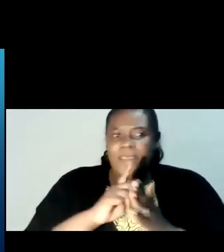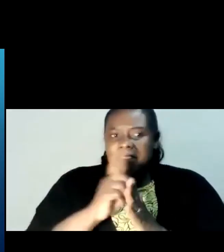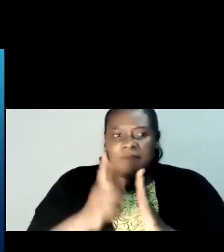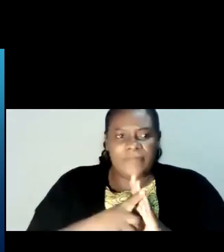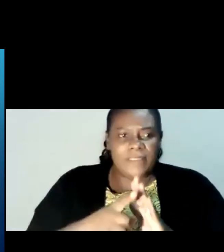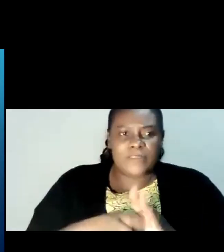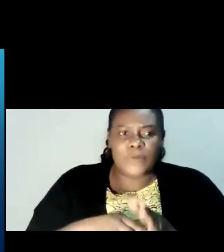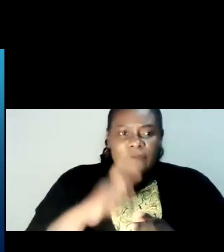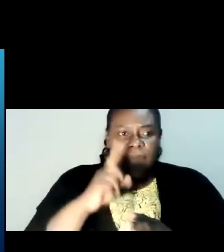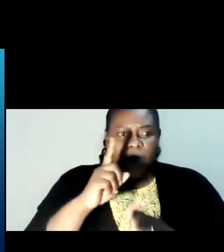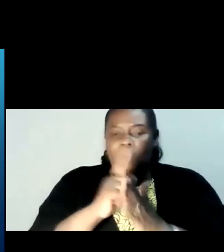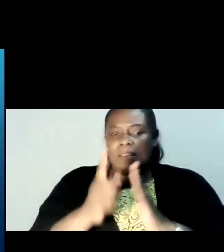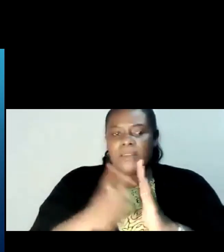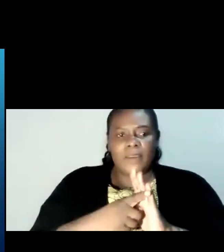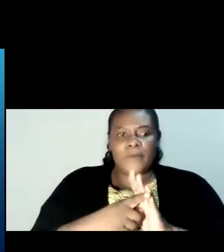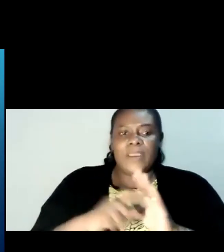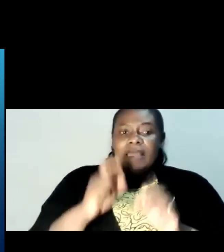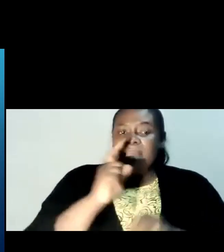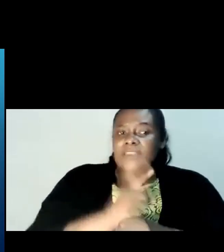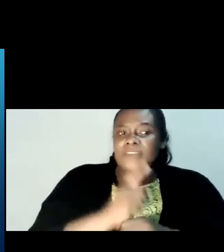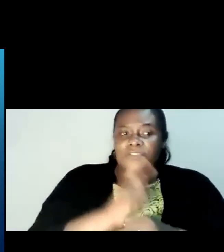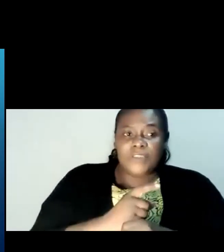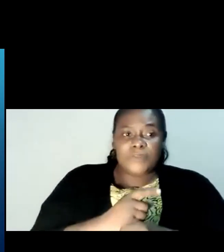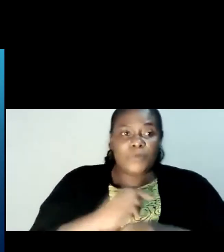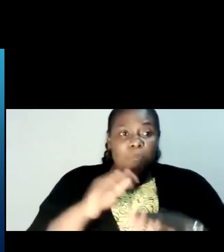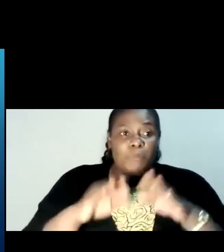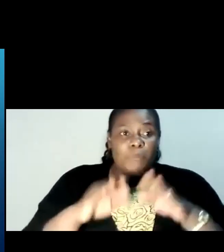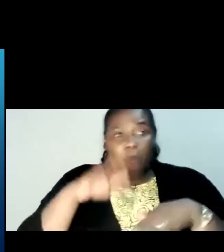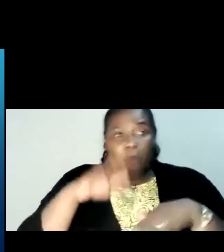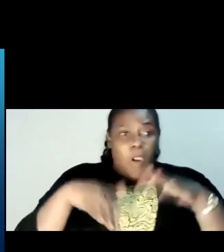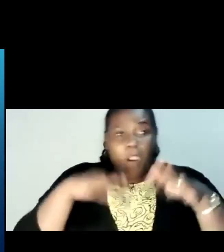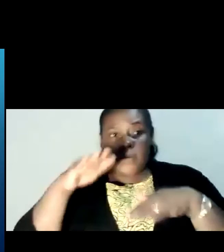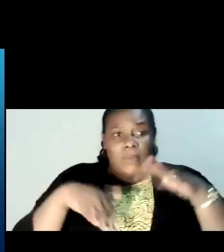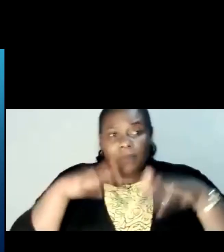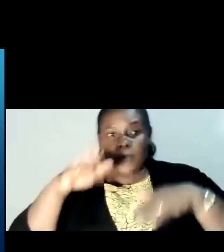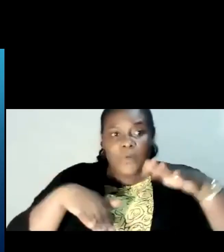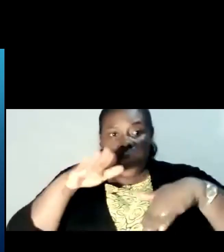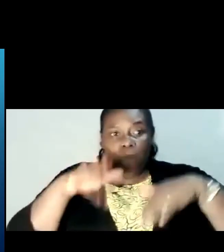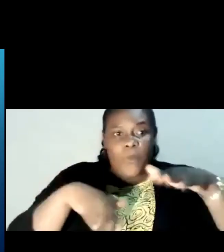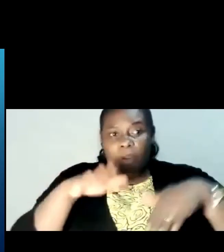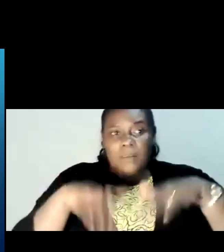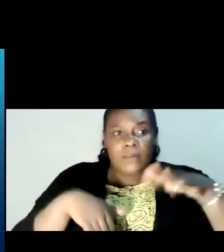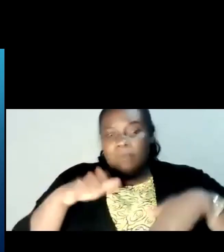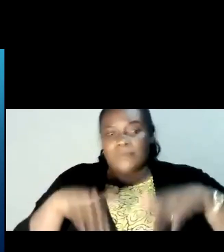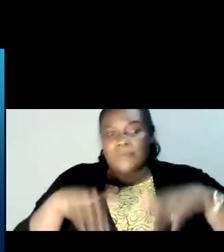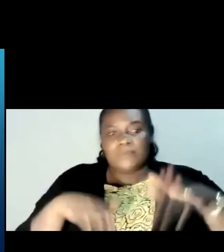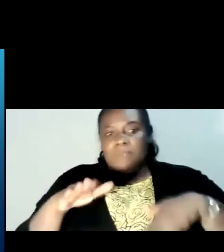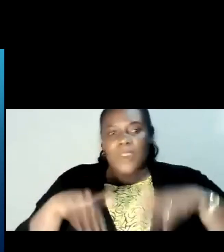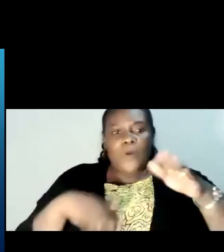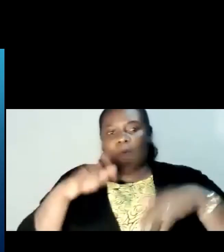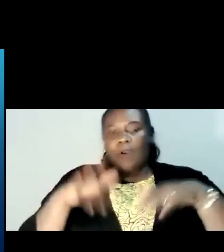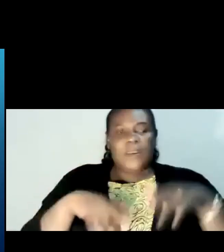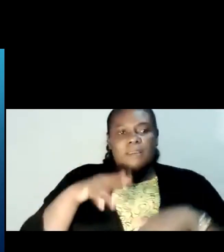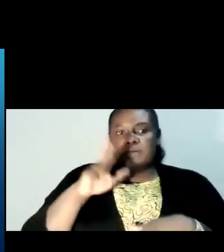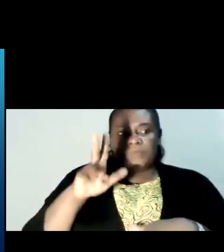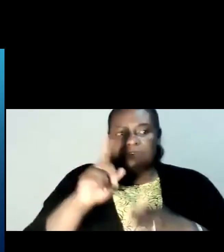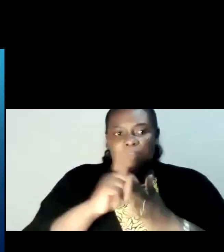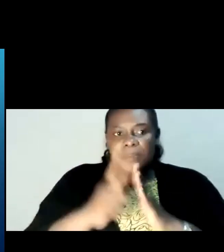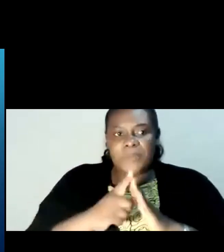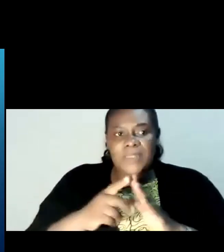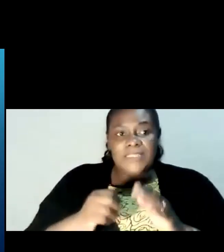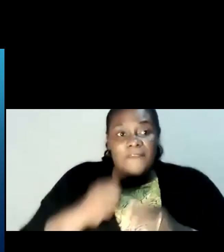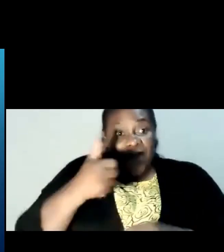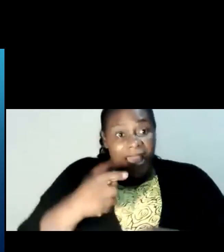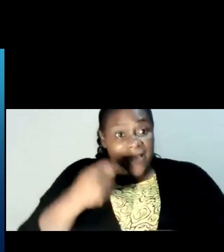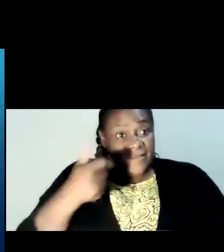simple 30-minute brisk walk where you allow yourself to break out in a sweat and your heart rate goes up, um,